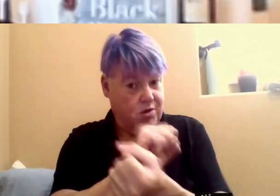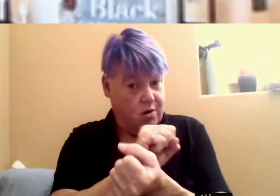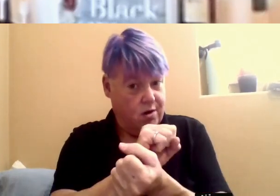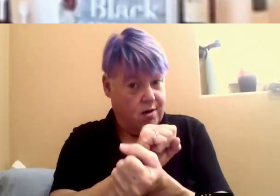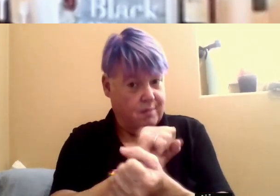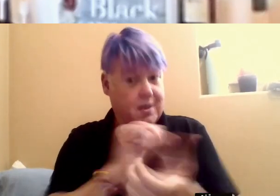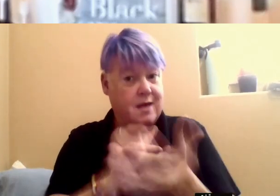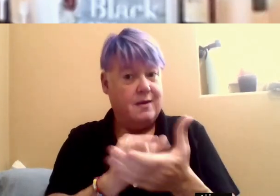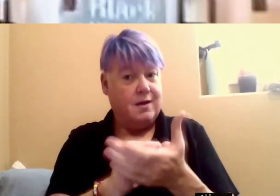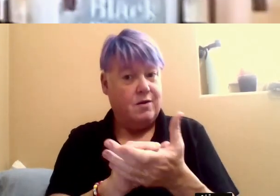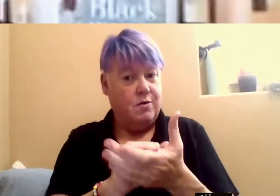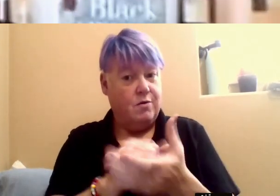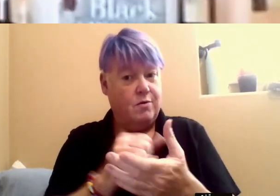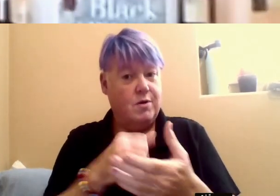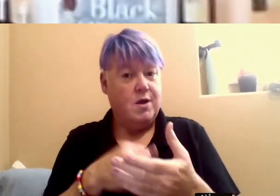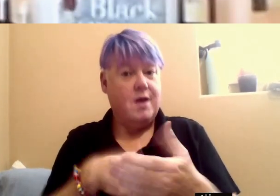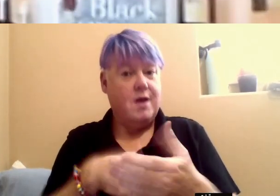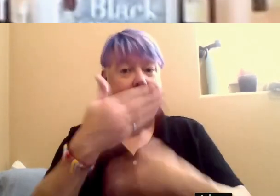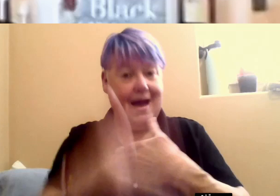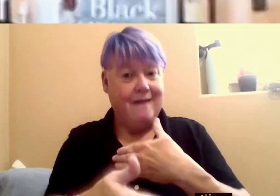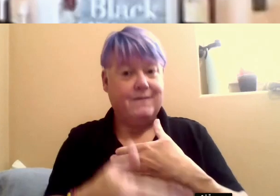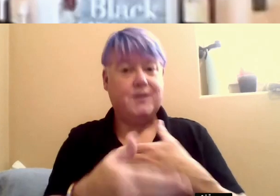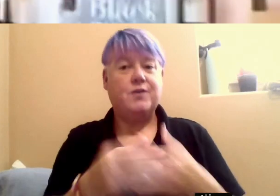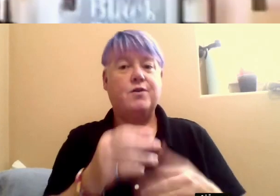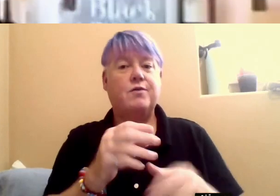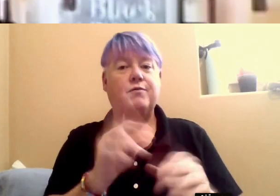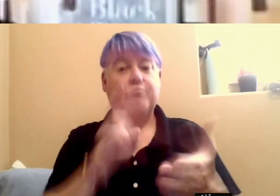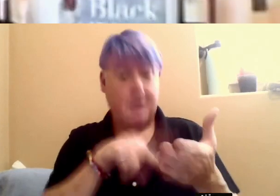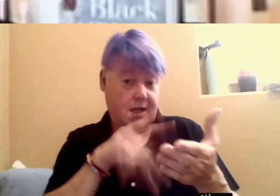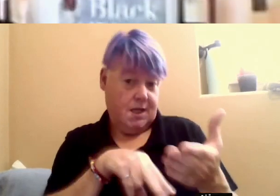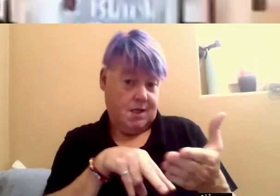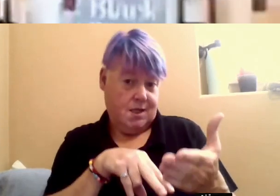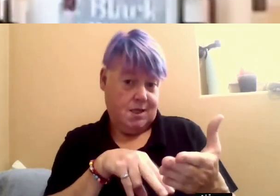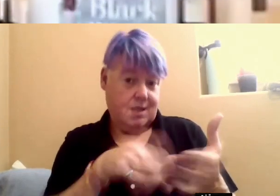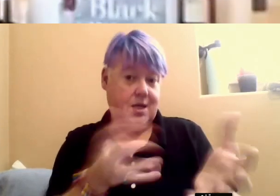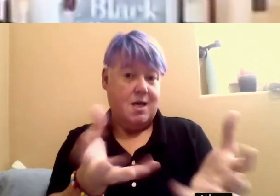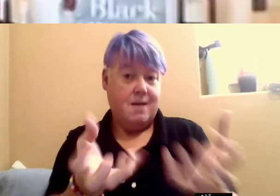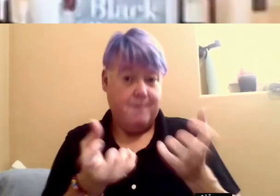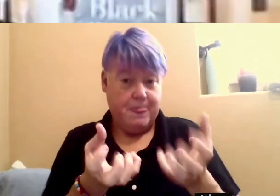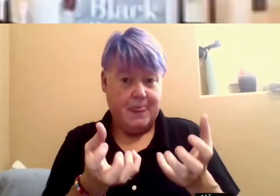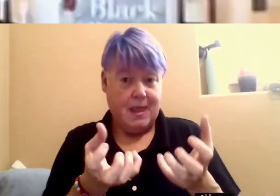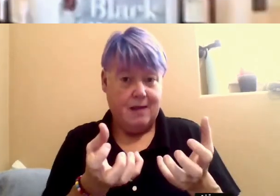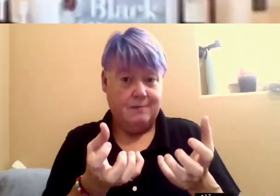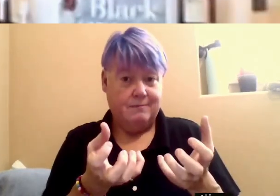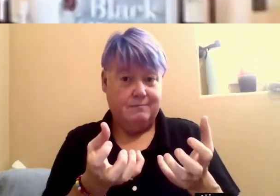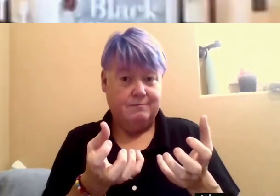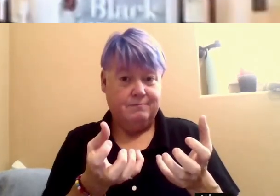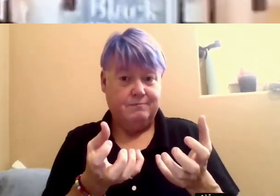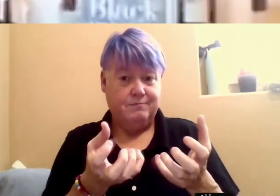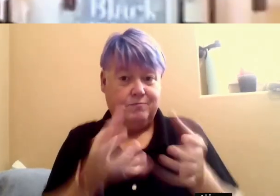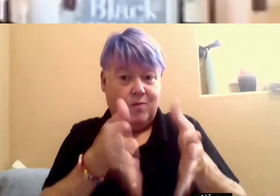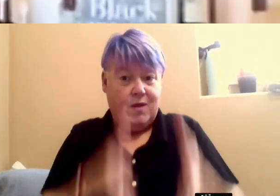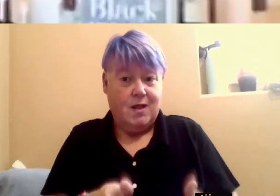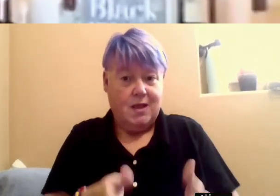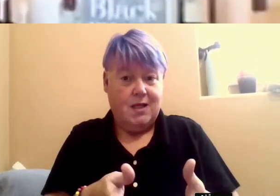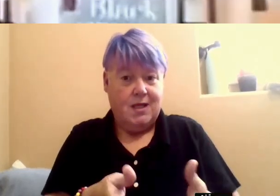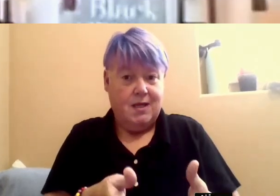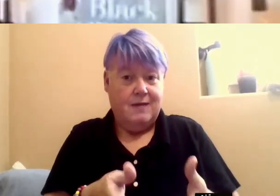beyond just literature. I want to I want to leave a good legacy.